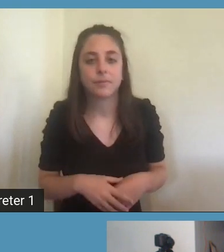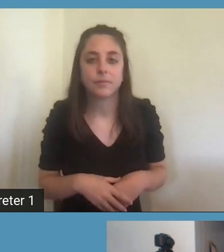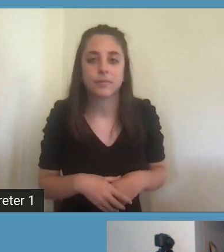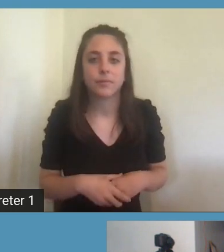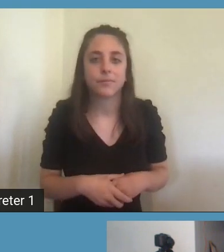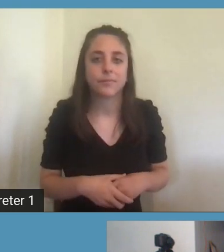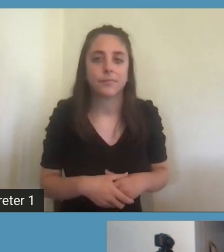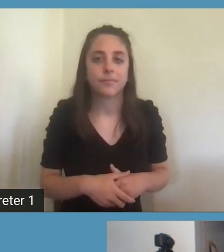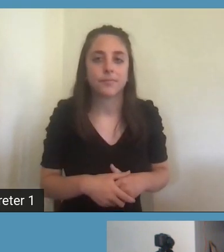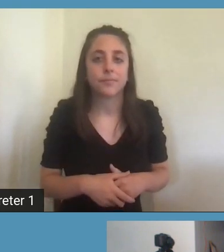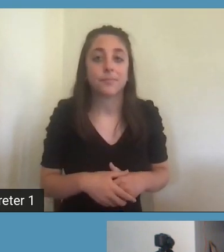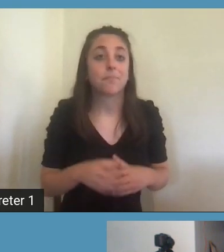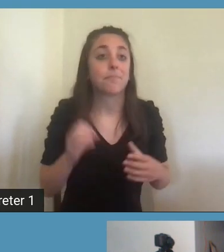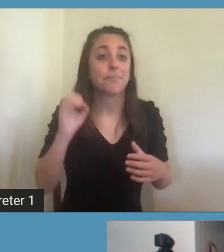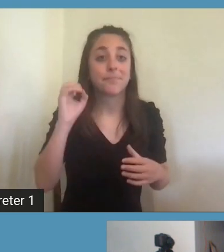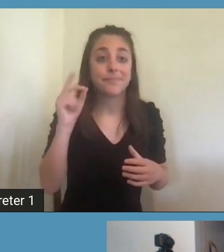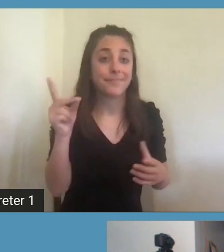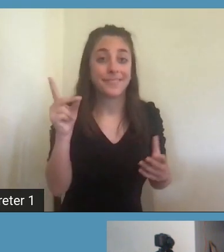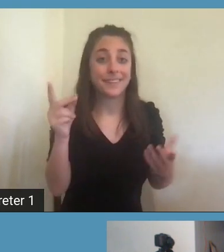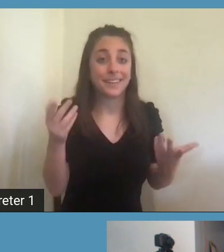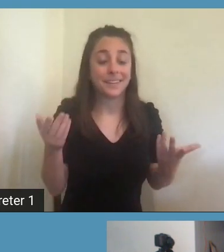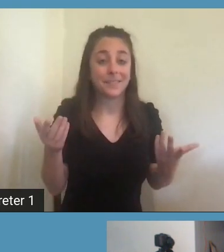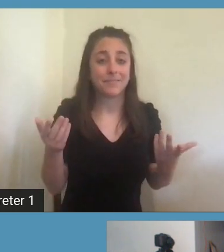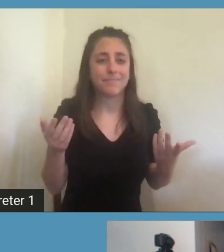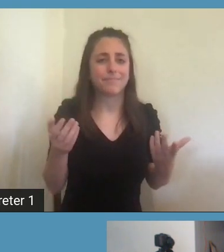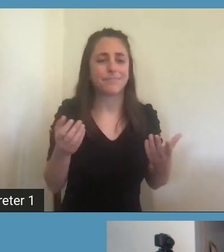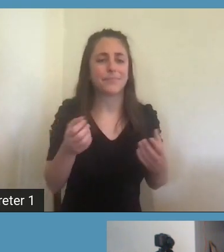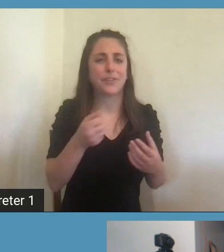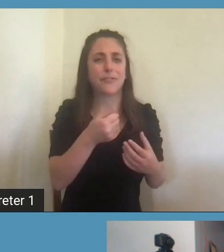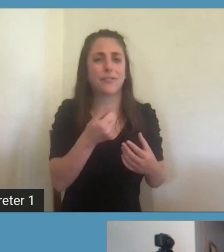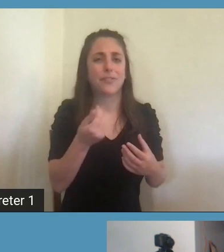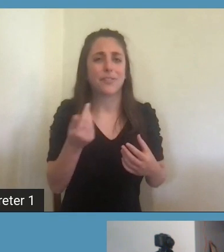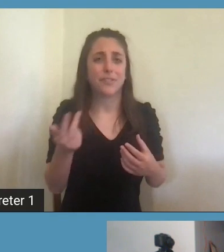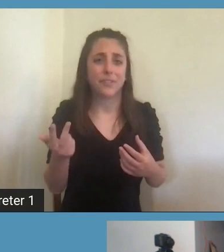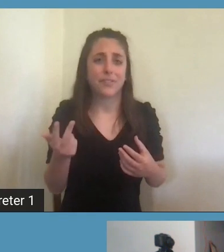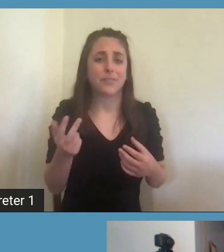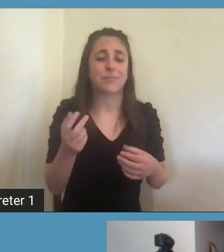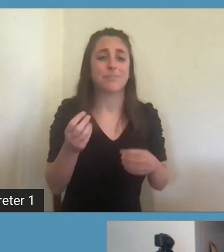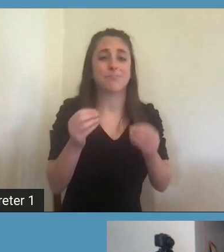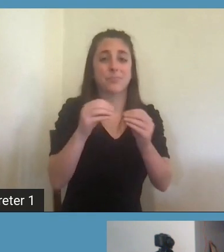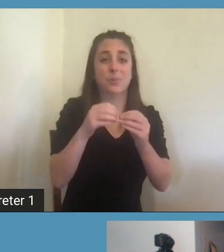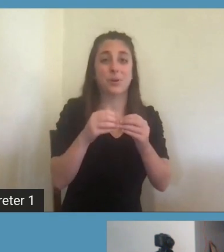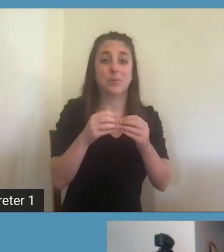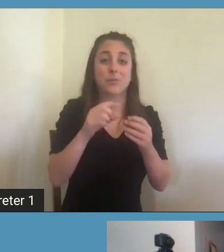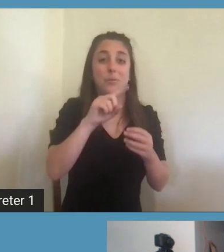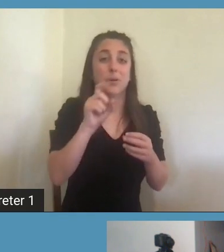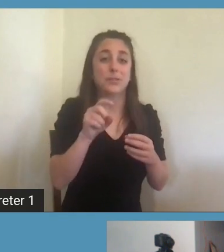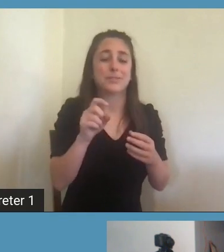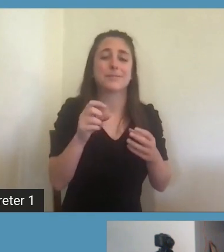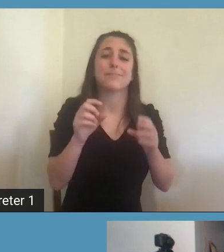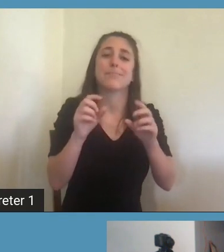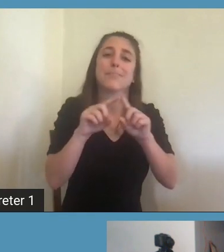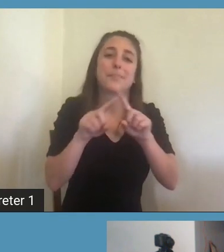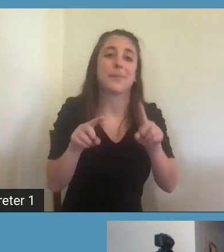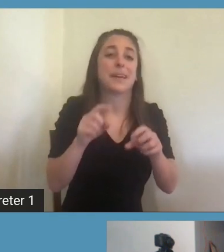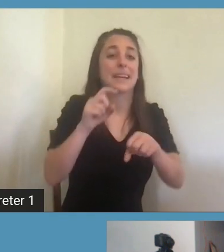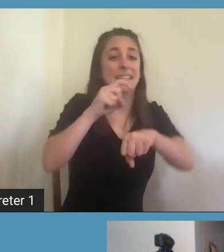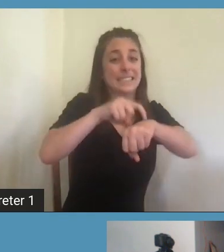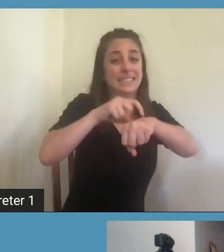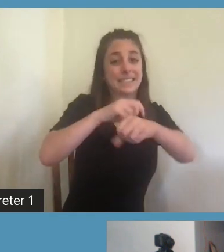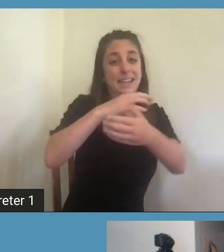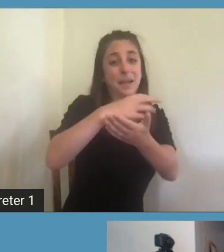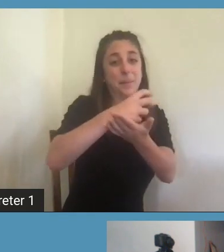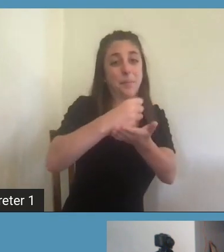Okay, well, we've actually got a few more questions, but we have run out of time. So I think what I'll do with those